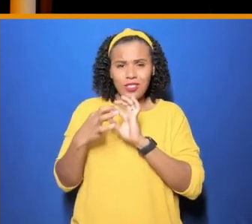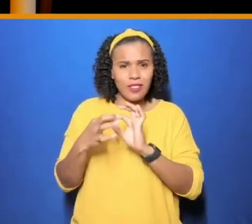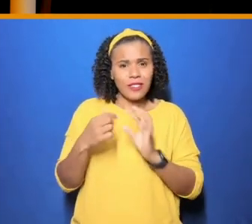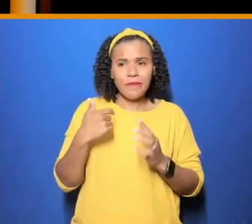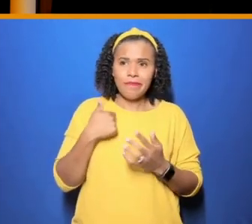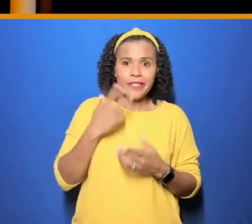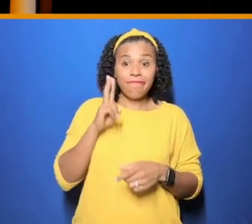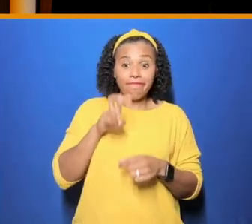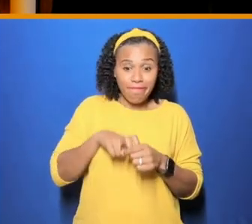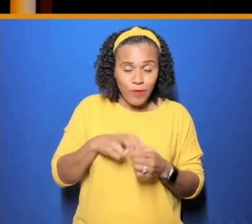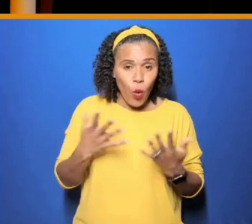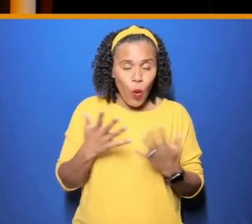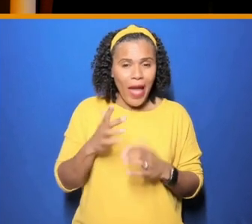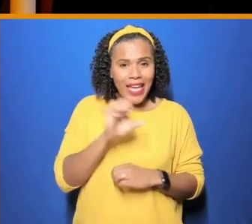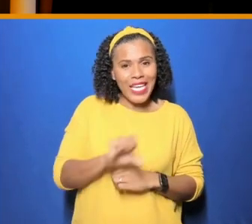scrutiny committee,